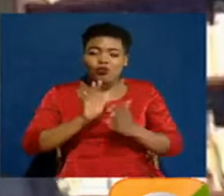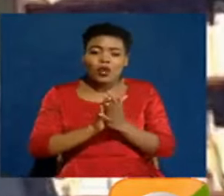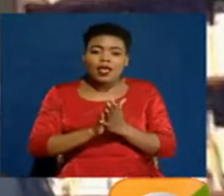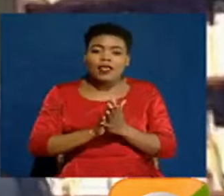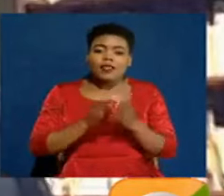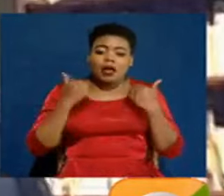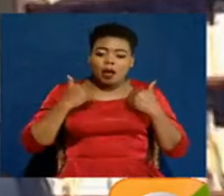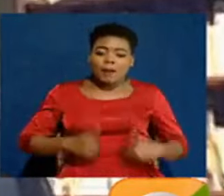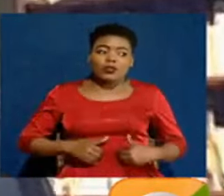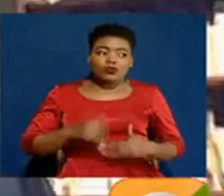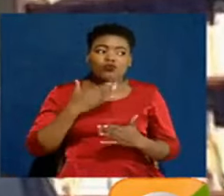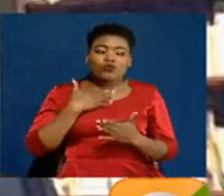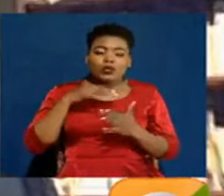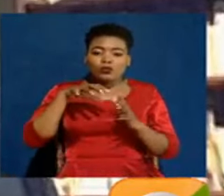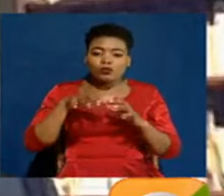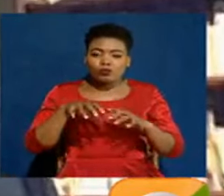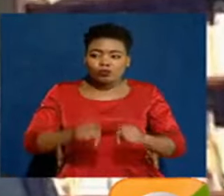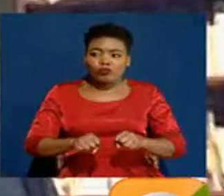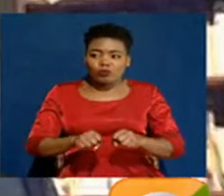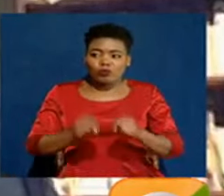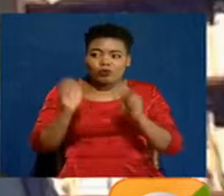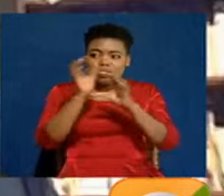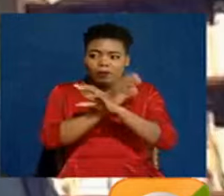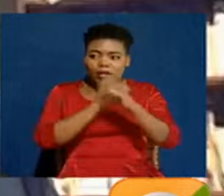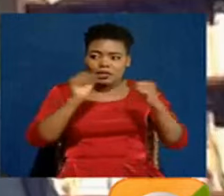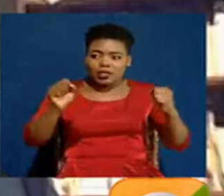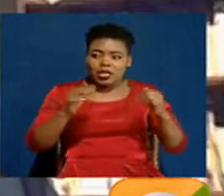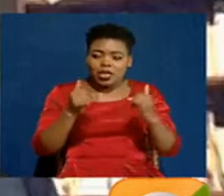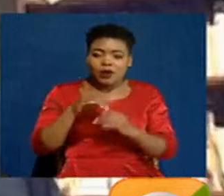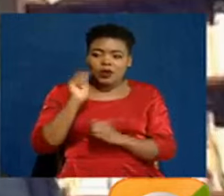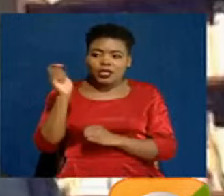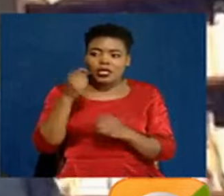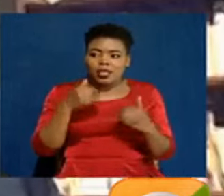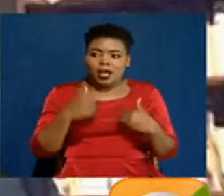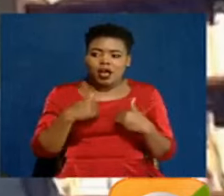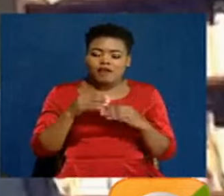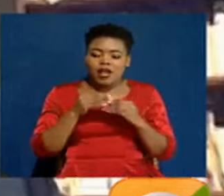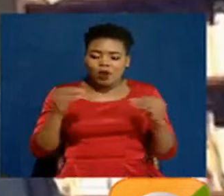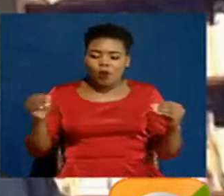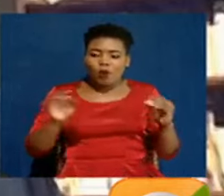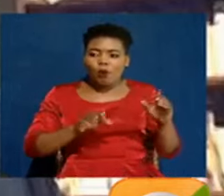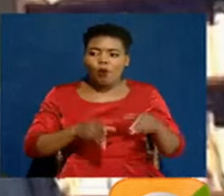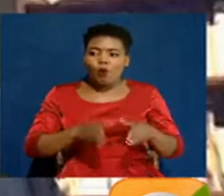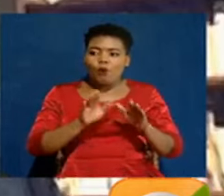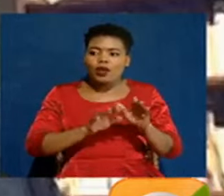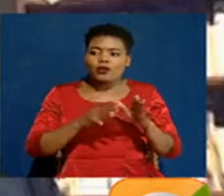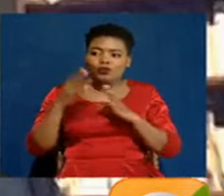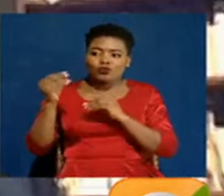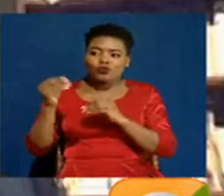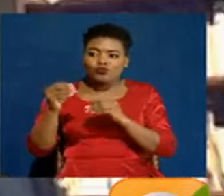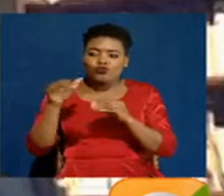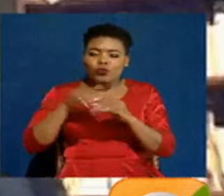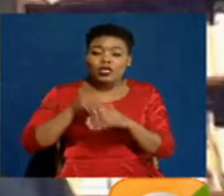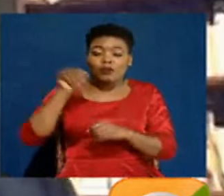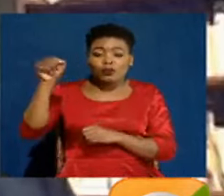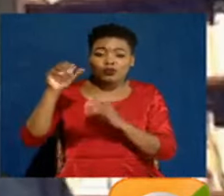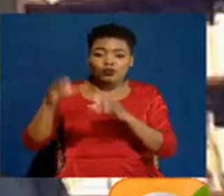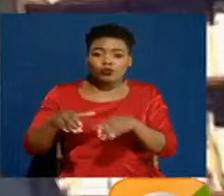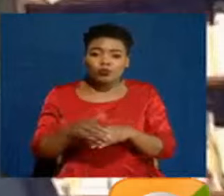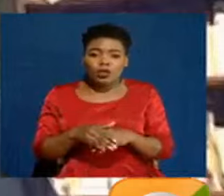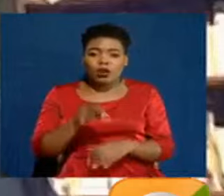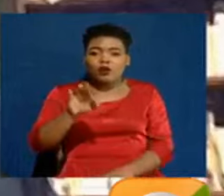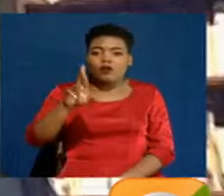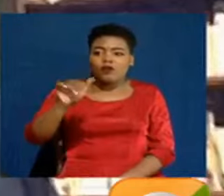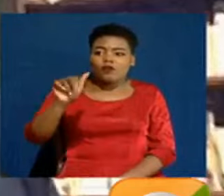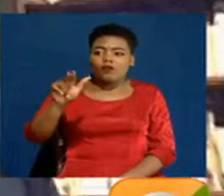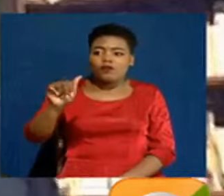line. So Kenya has a long way to go in terms of our political system. And Frank